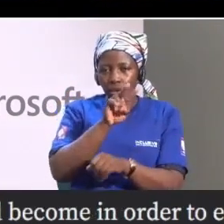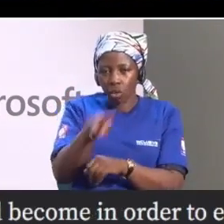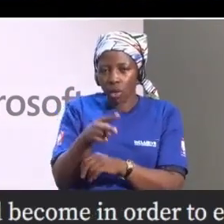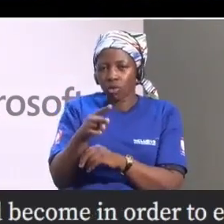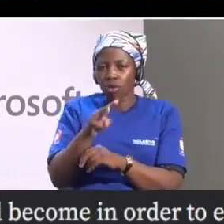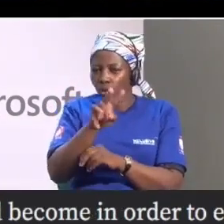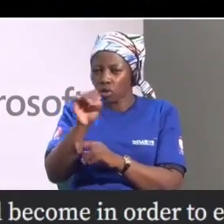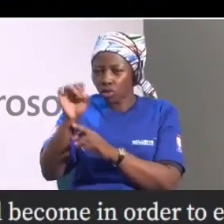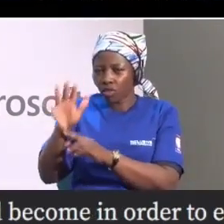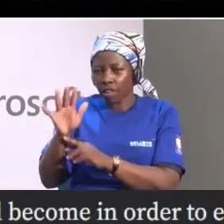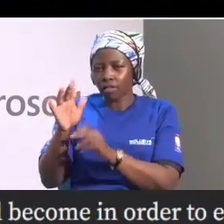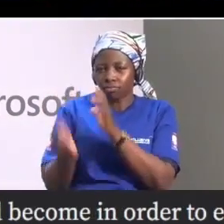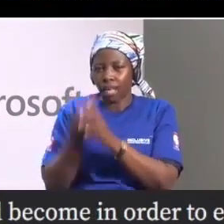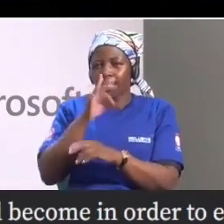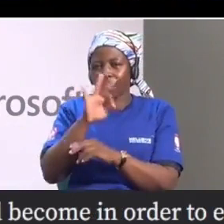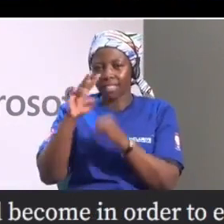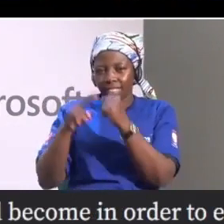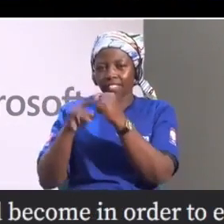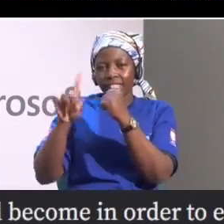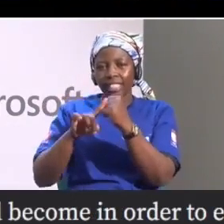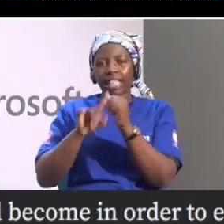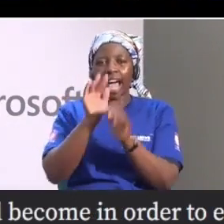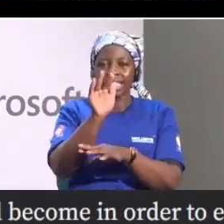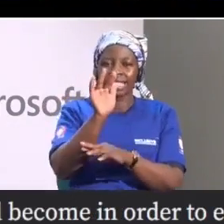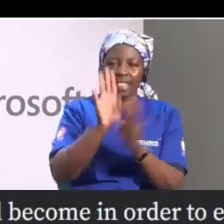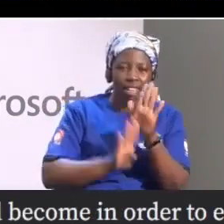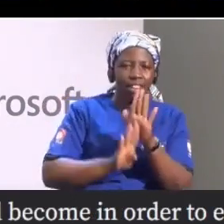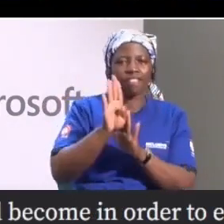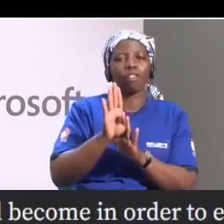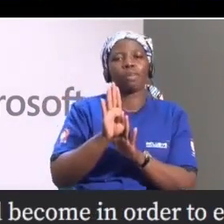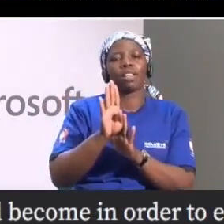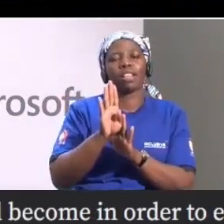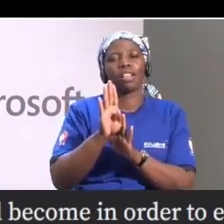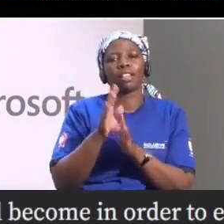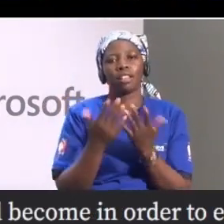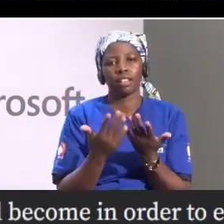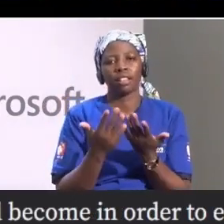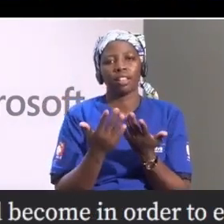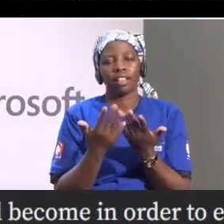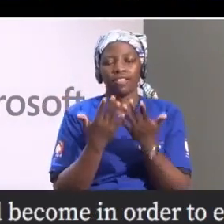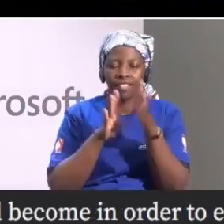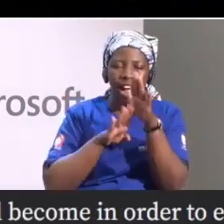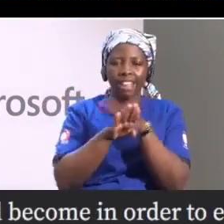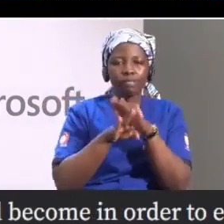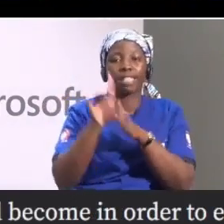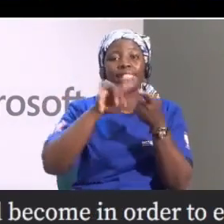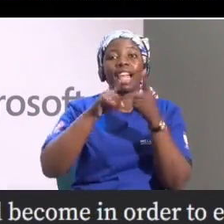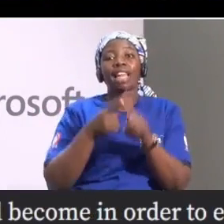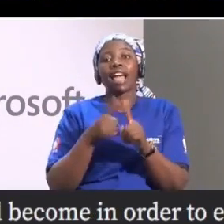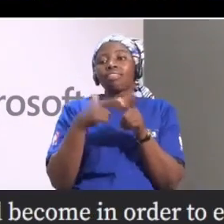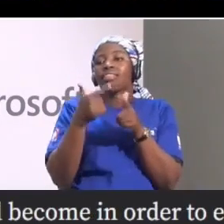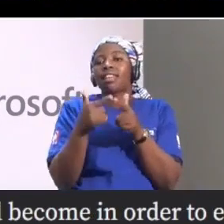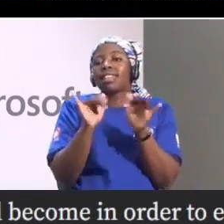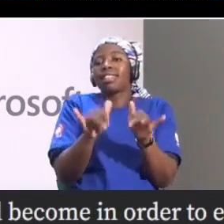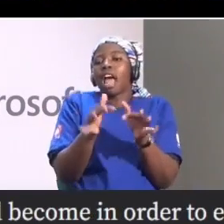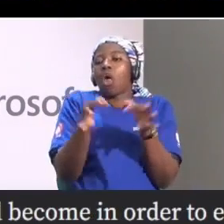mandate 376 requesting the development of the accessibility standard, and it took quite